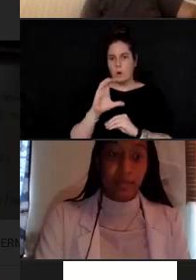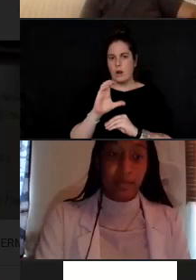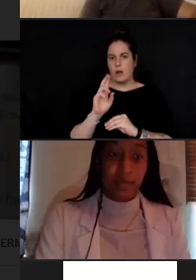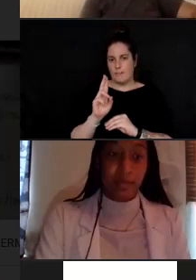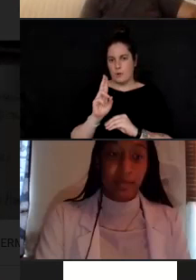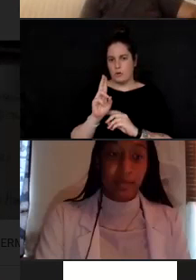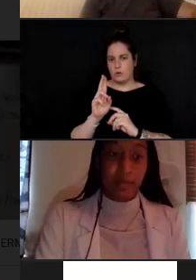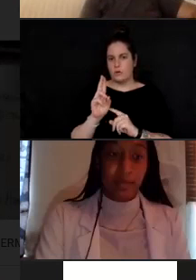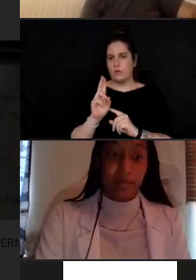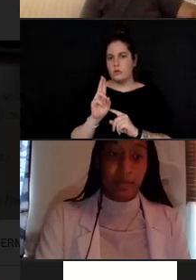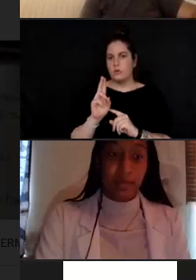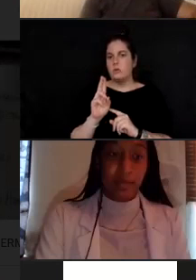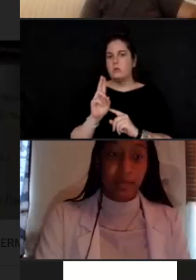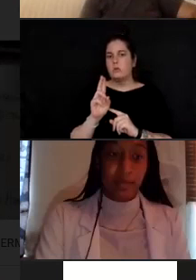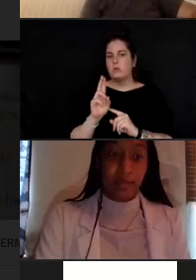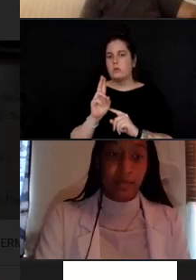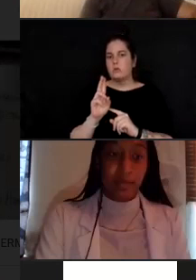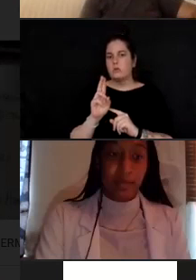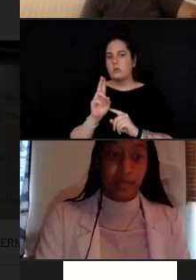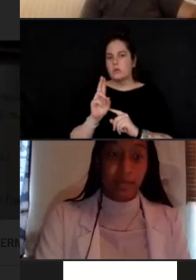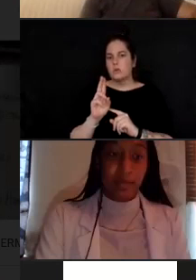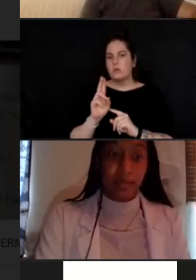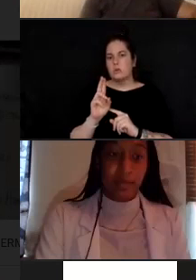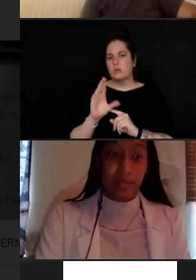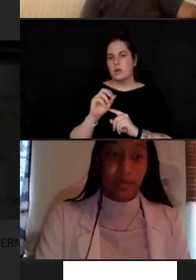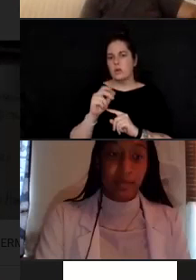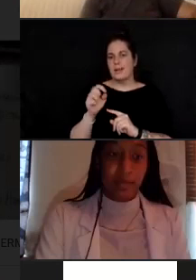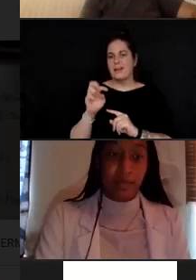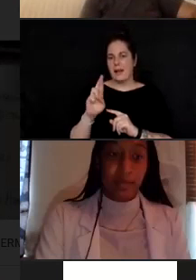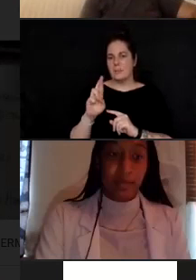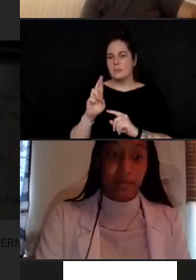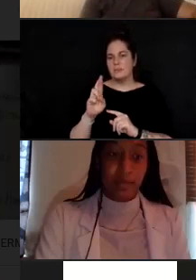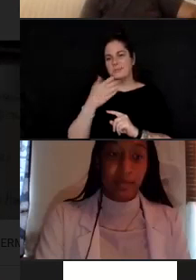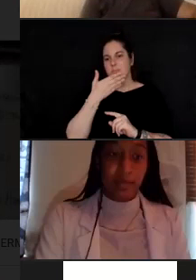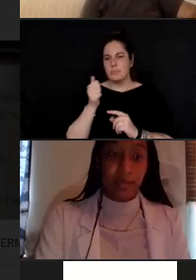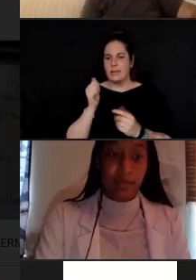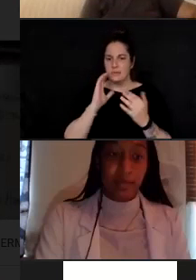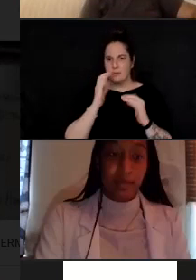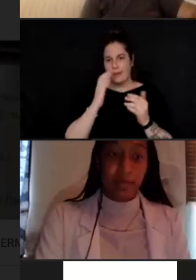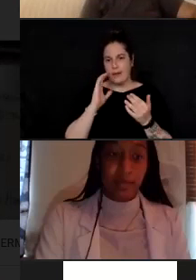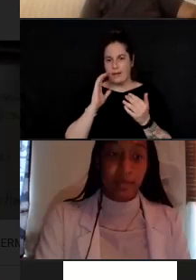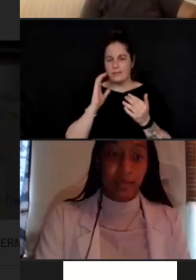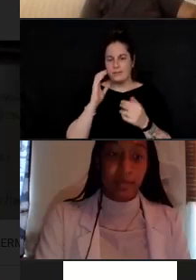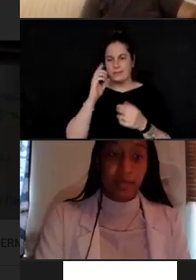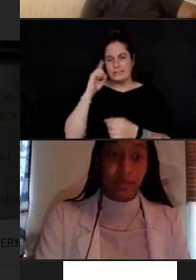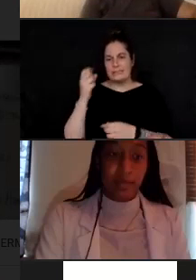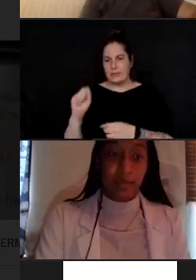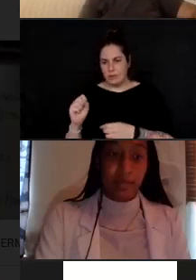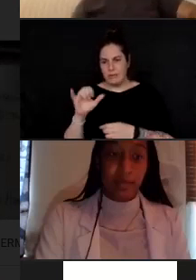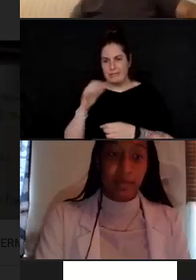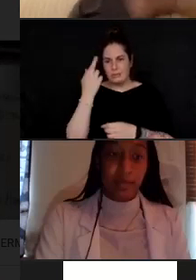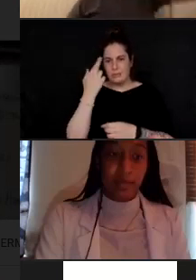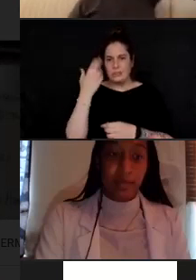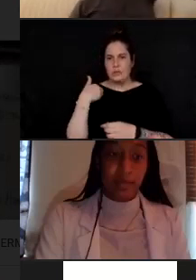small value. Copper is the next best thing to silver for cooking. That's why you have copper bottom